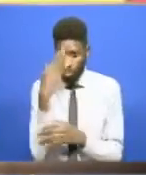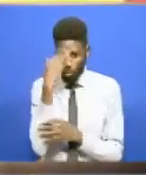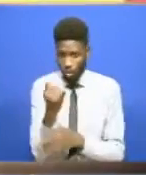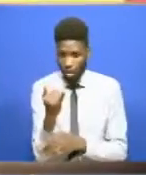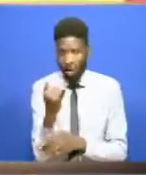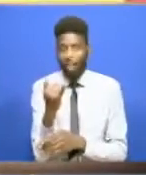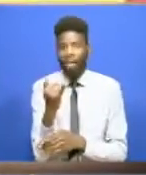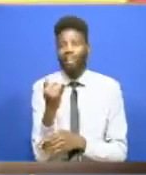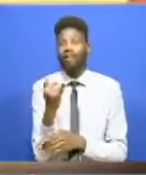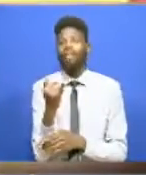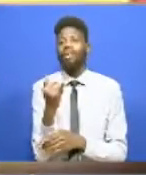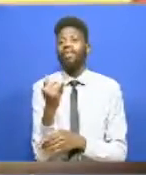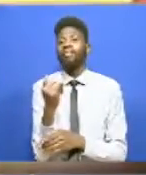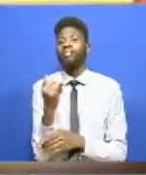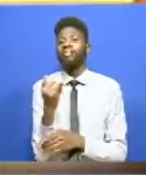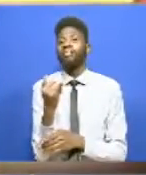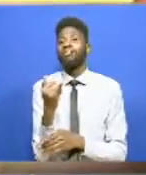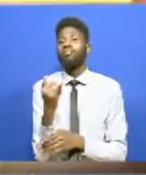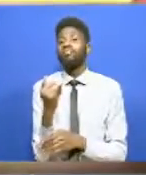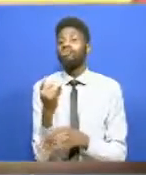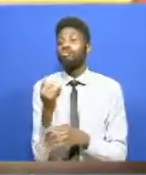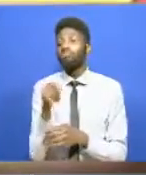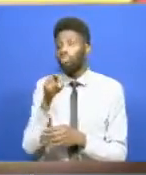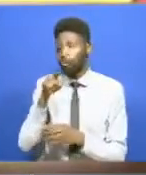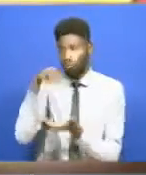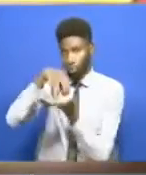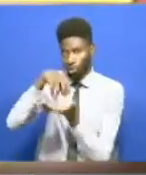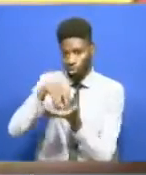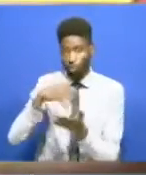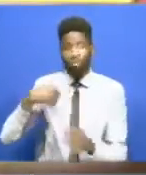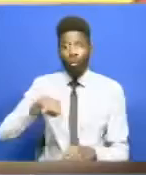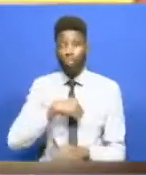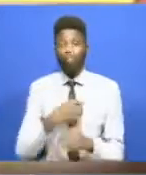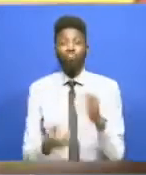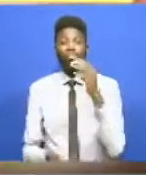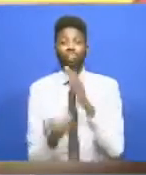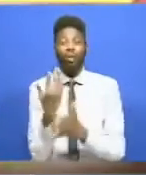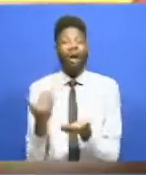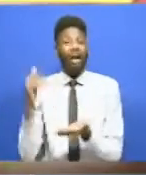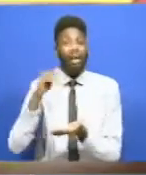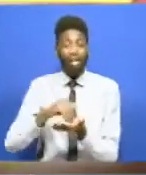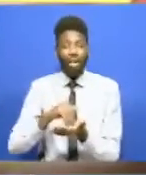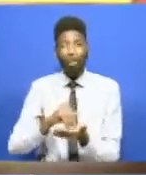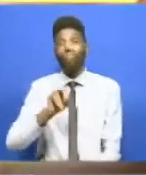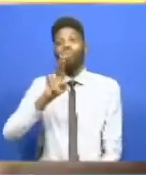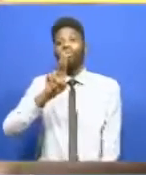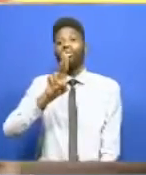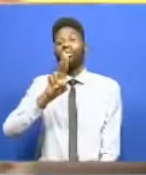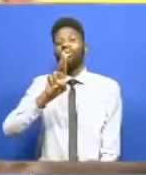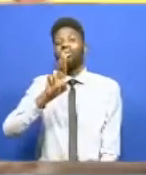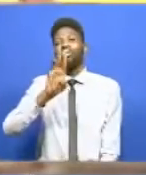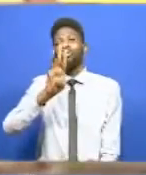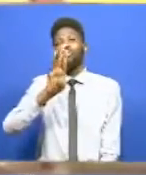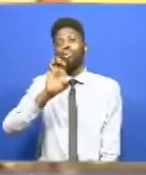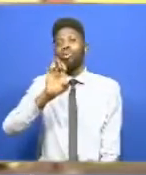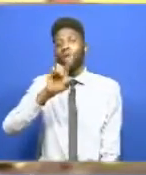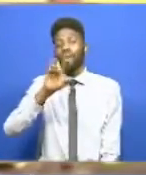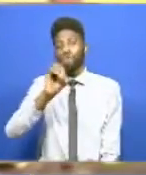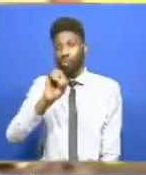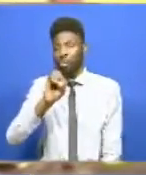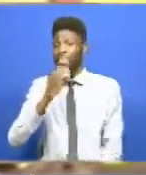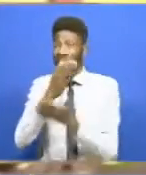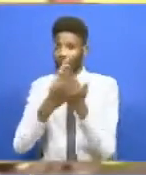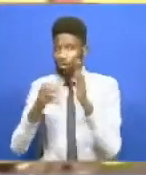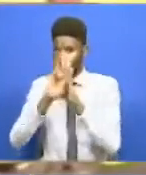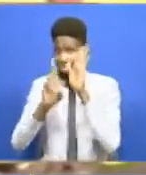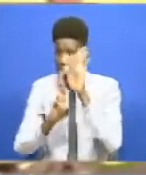whatever. So we have opened up again UWEZO. And we have got, we have ignored some of those stringent rules